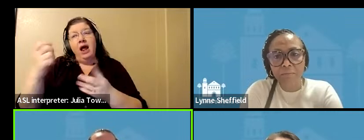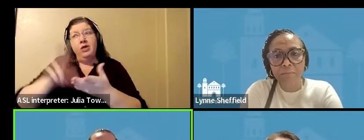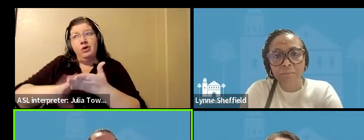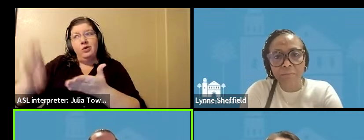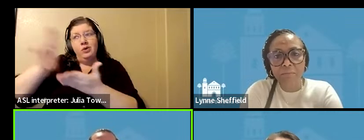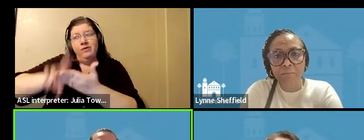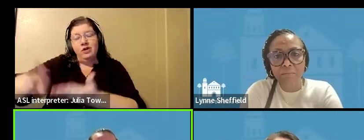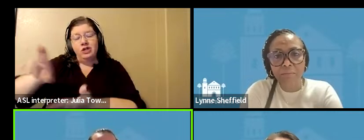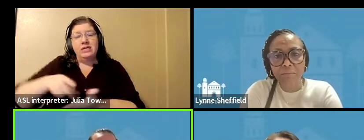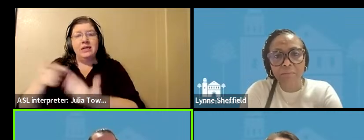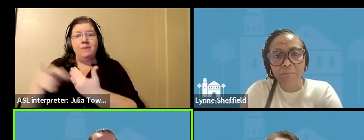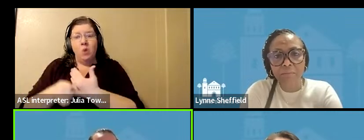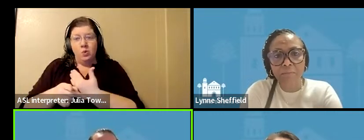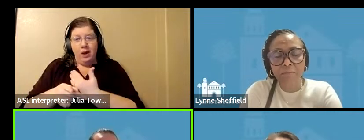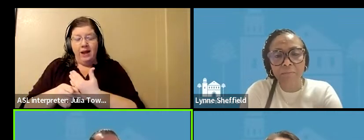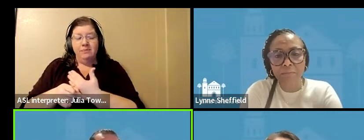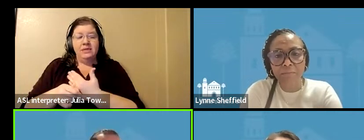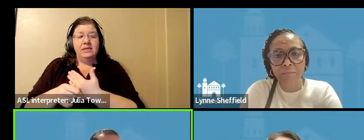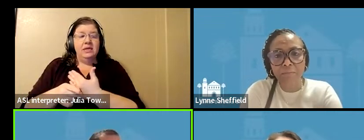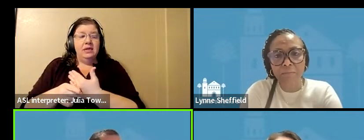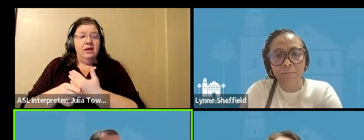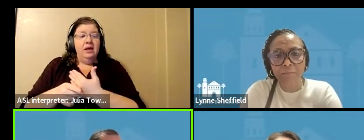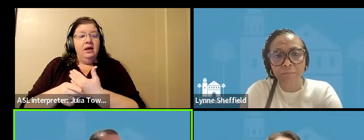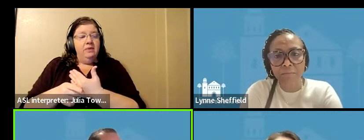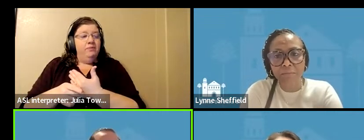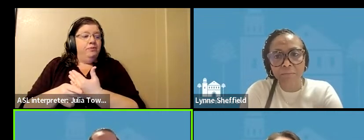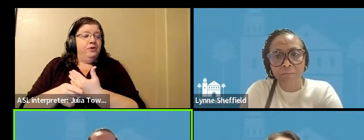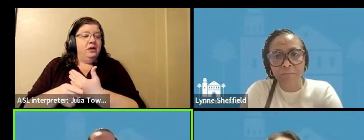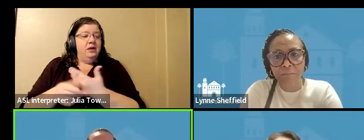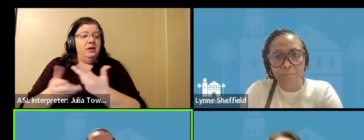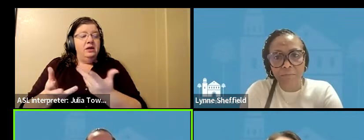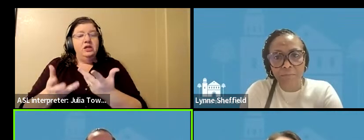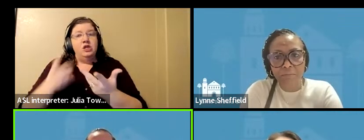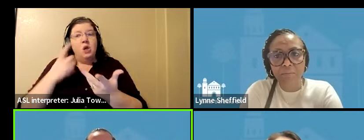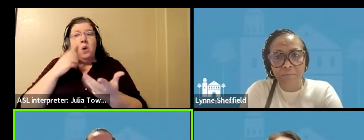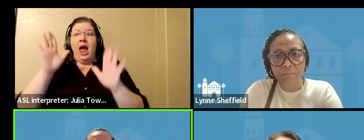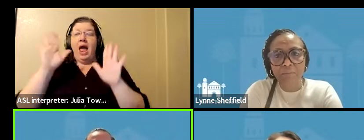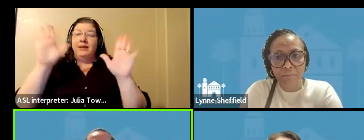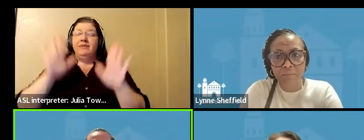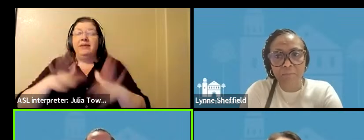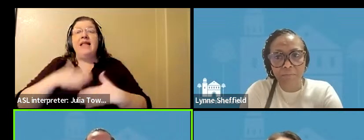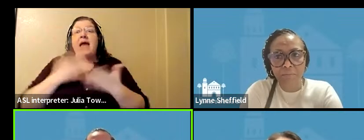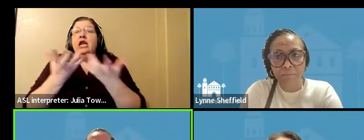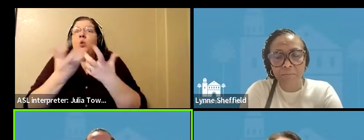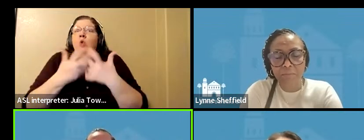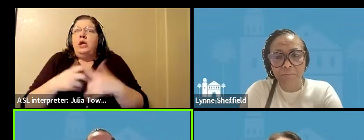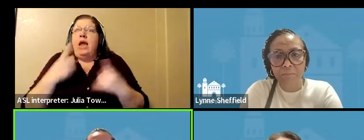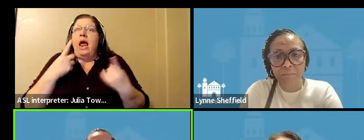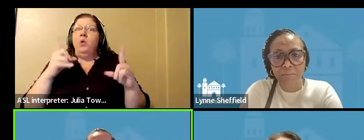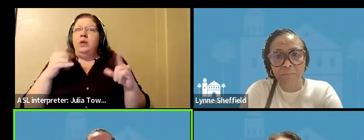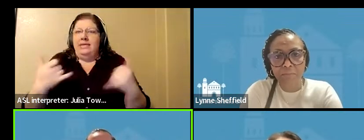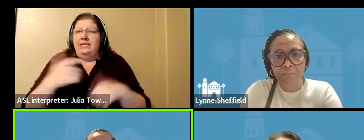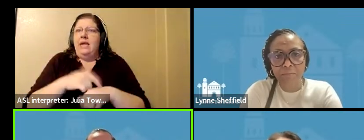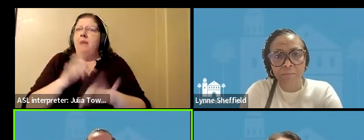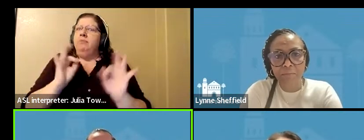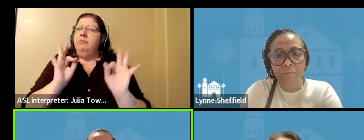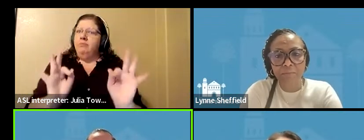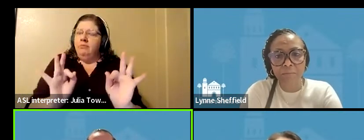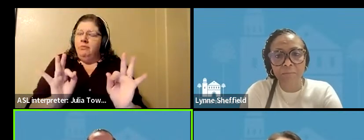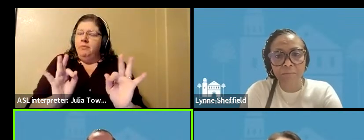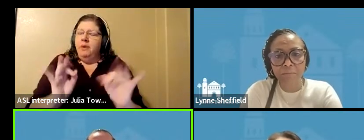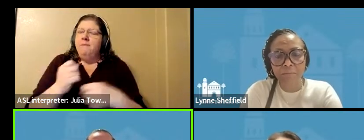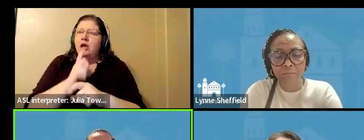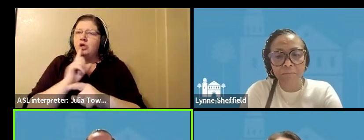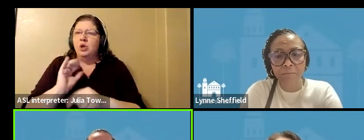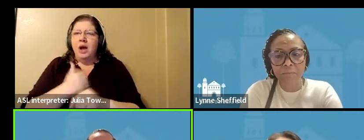and programs. And so I'm glad that it worked out this time. It's just making sure that our expectations